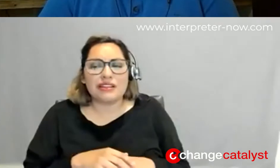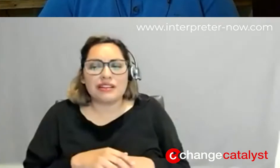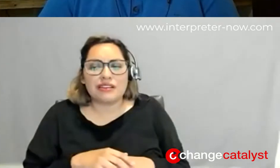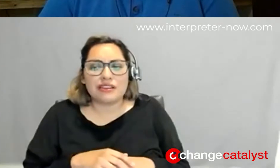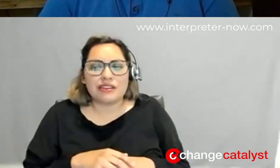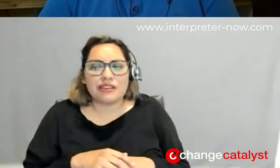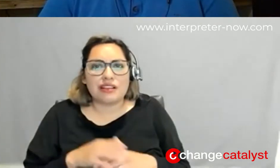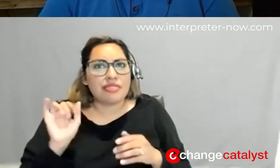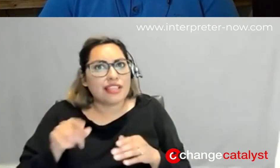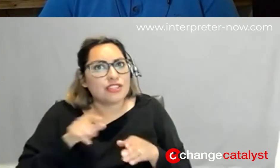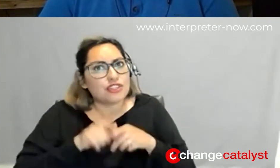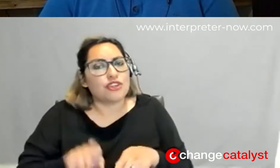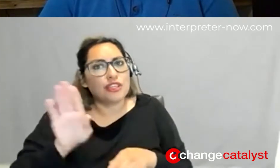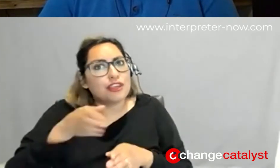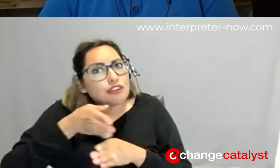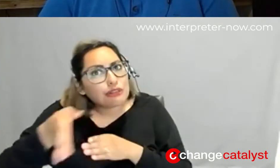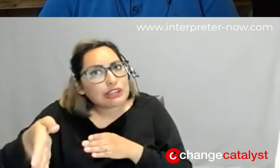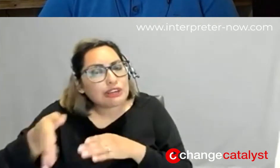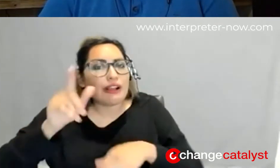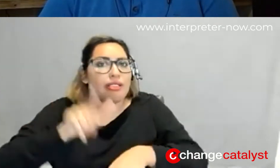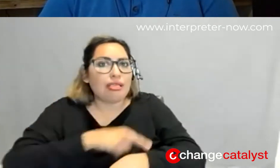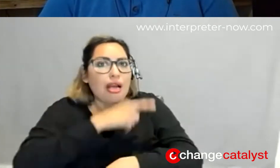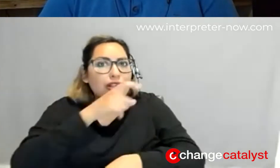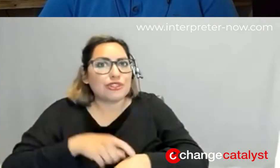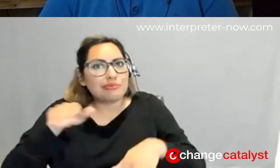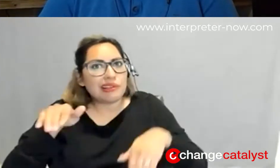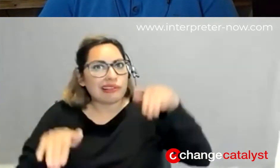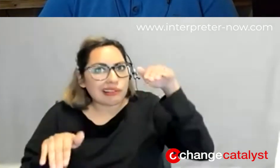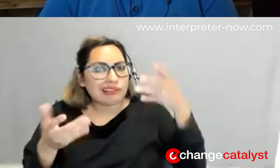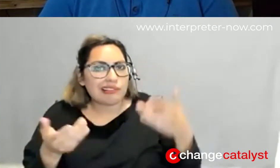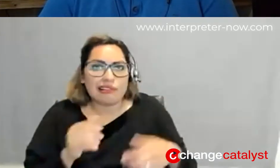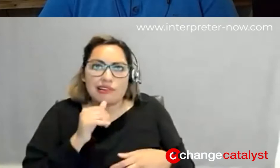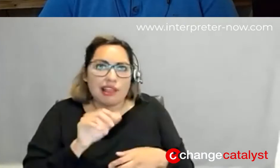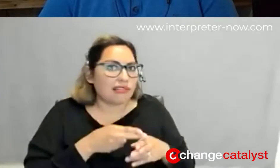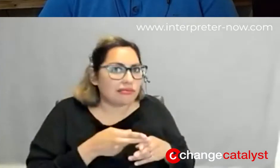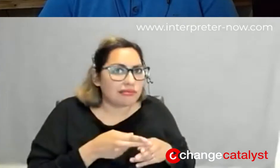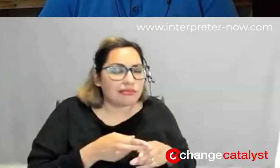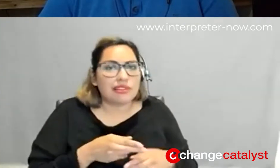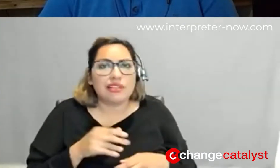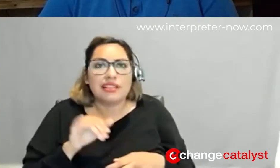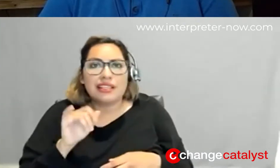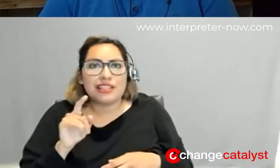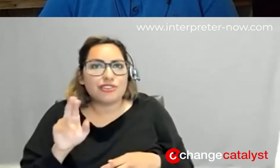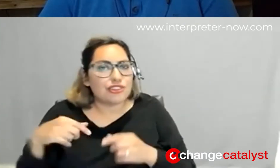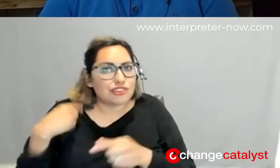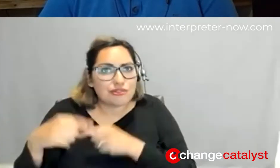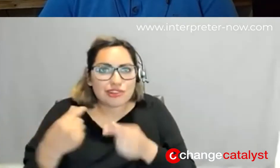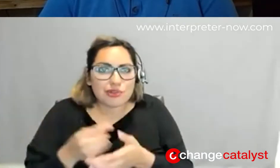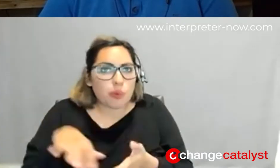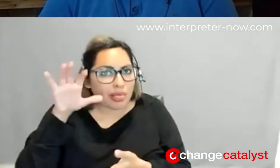your career as well. It's the long-term wealth and intergenerational wealth too that is